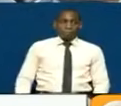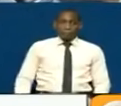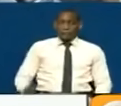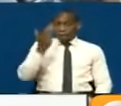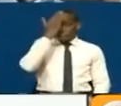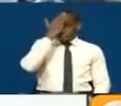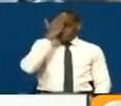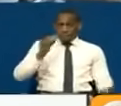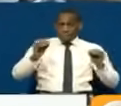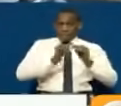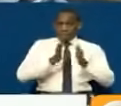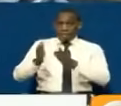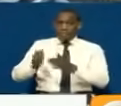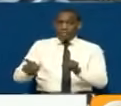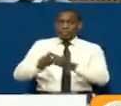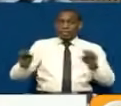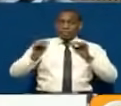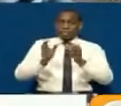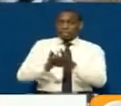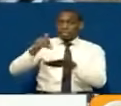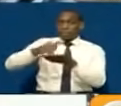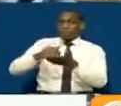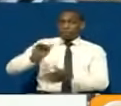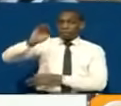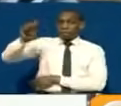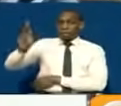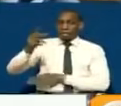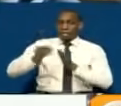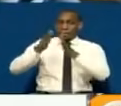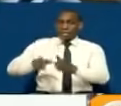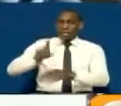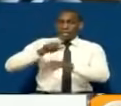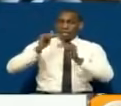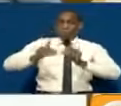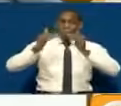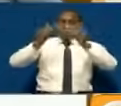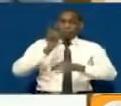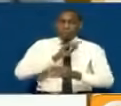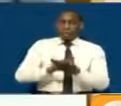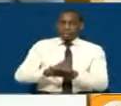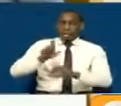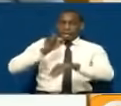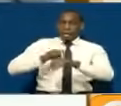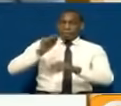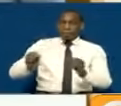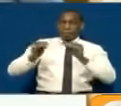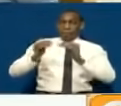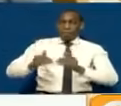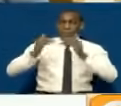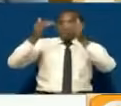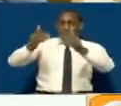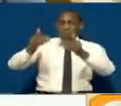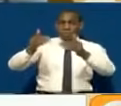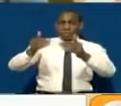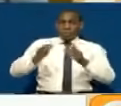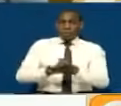The Monday meeting was convened after a similar meeting to bring together the Mount Kenya leaders in Embu was postponed. The Embu meeting was put on hold